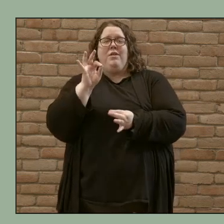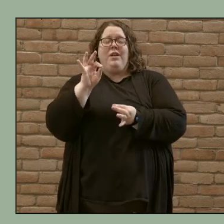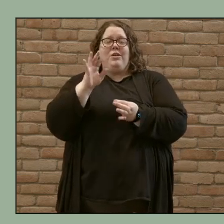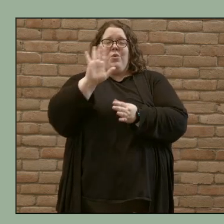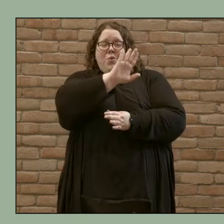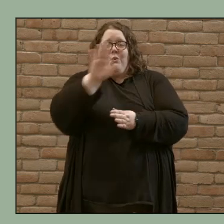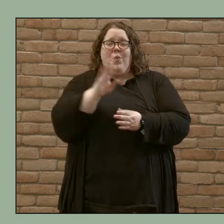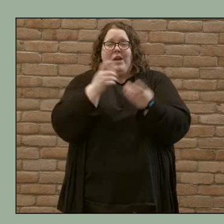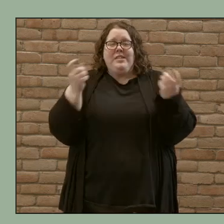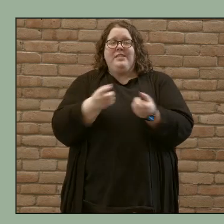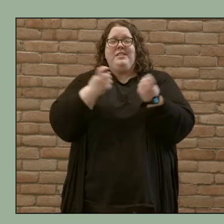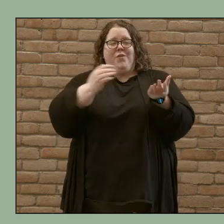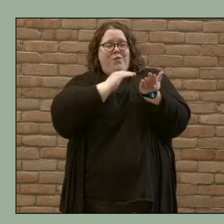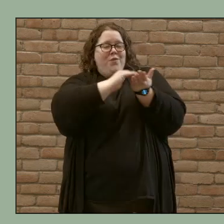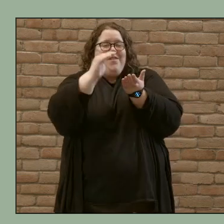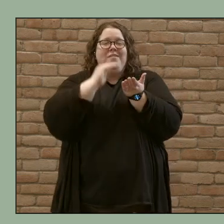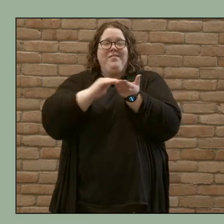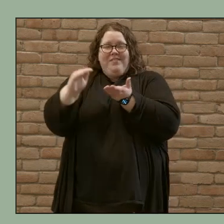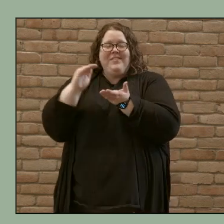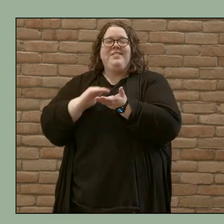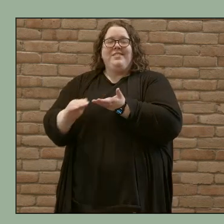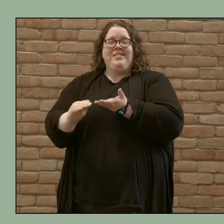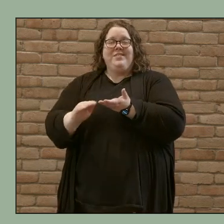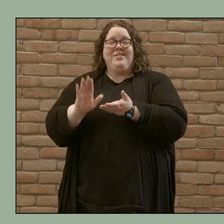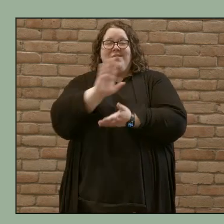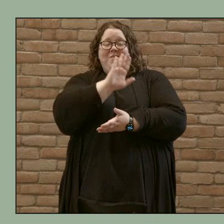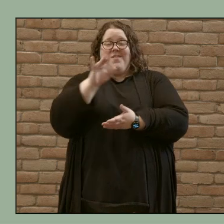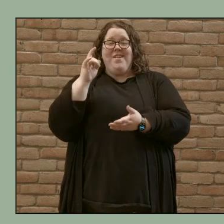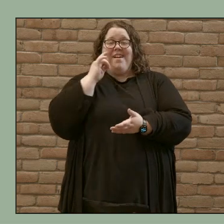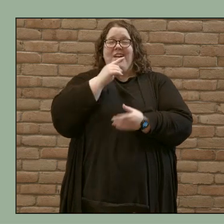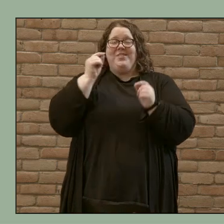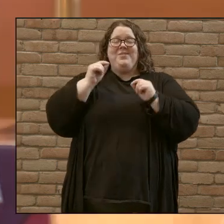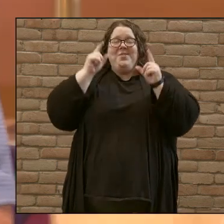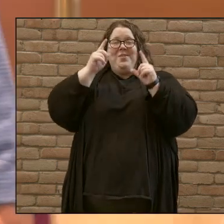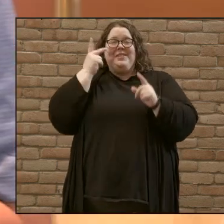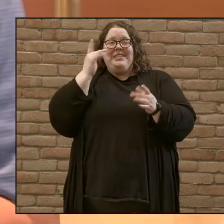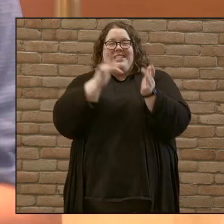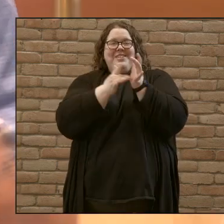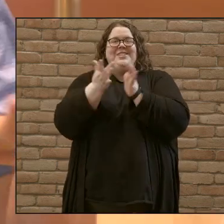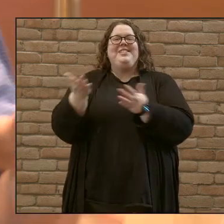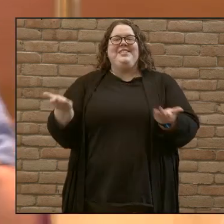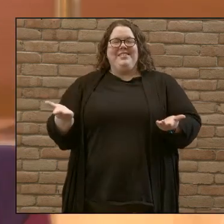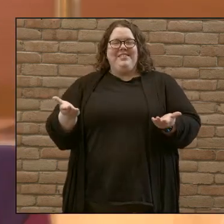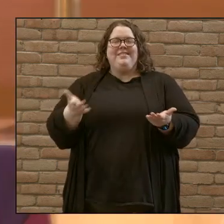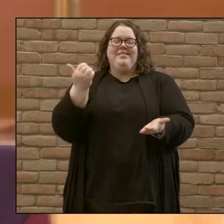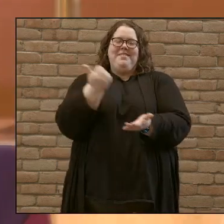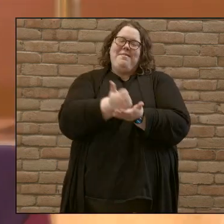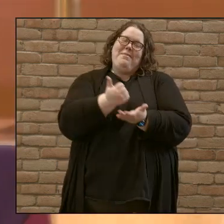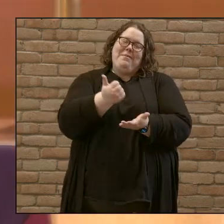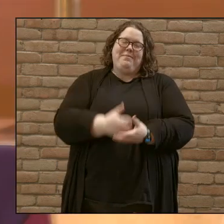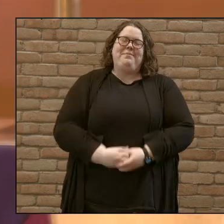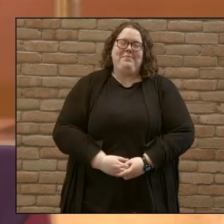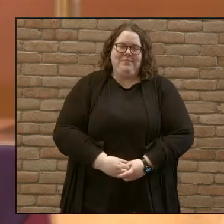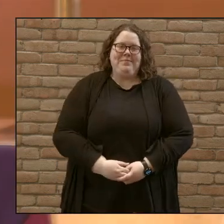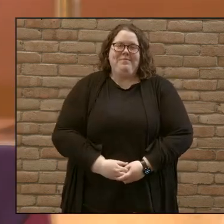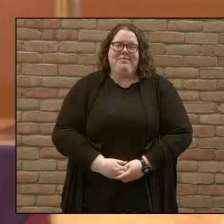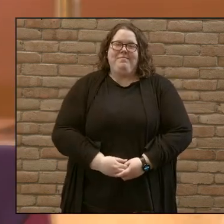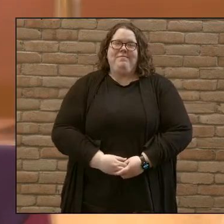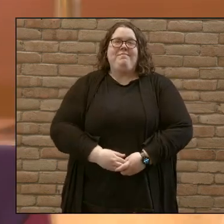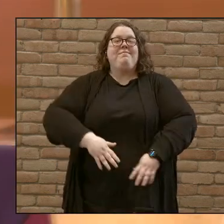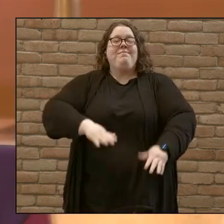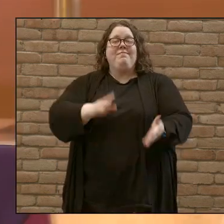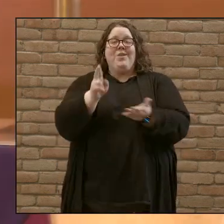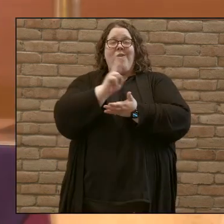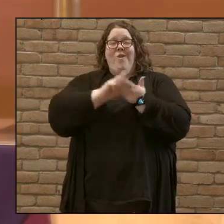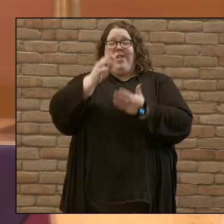your eyes have been opened to see Jesus. Amen. One of the beautiful things about Holy Communion is we